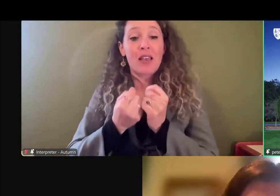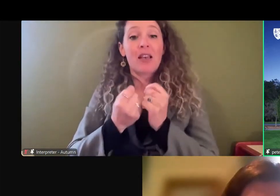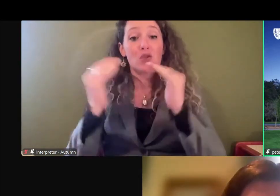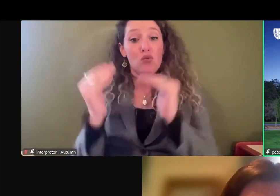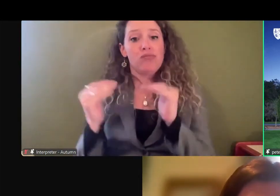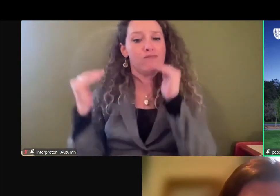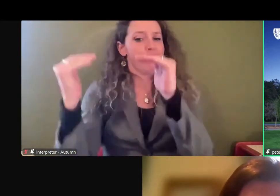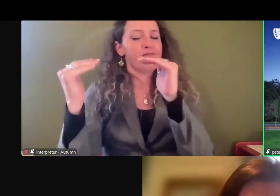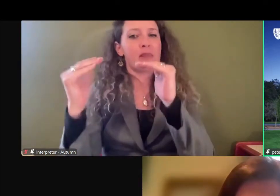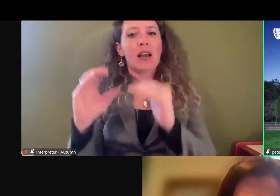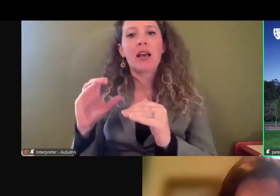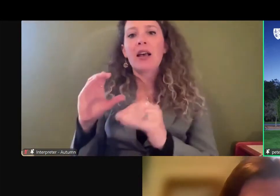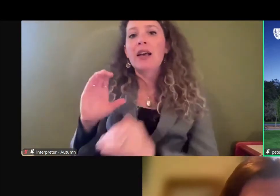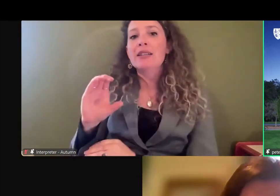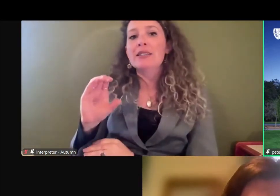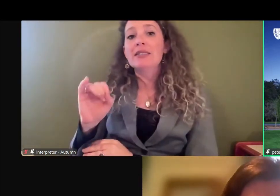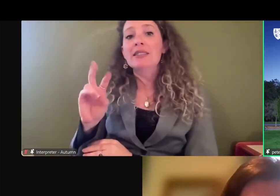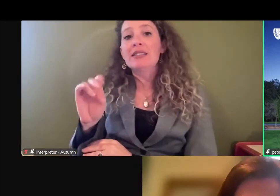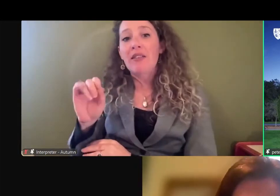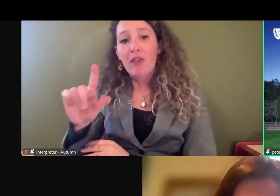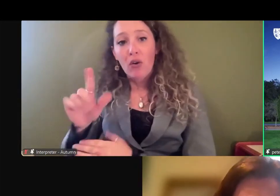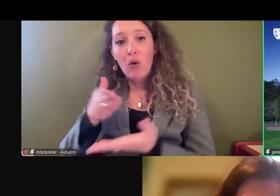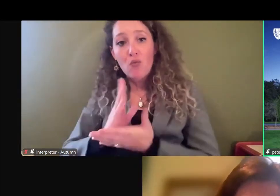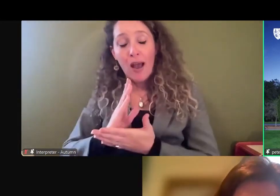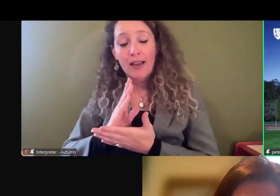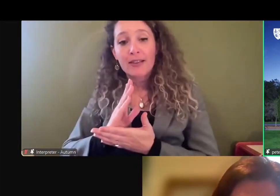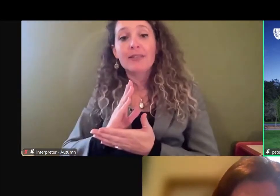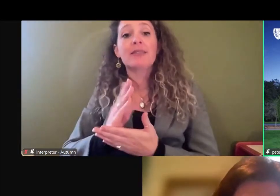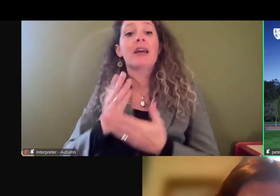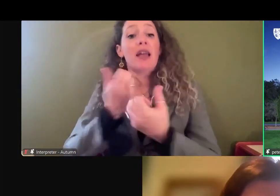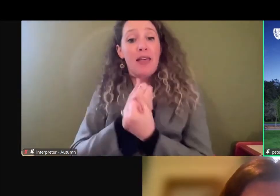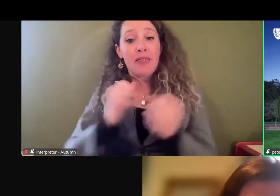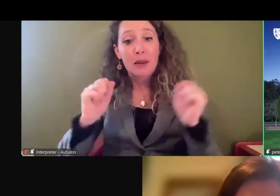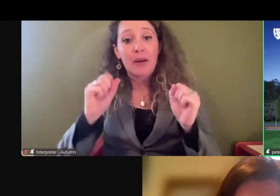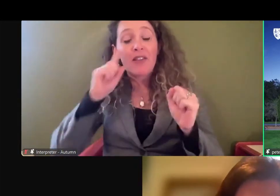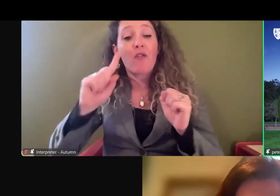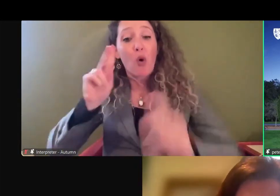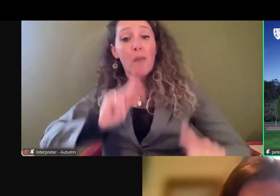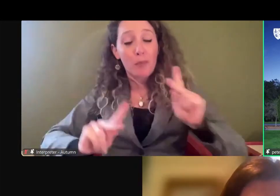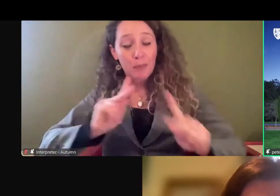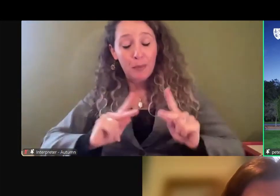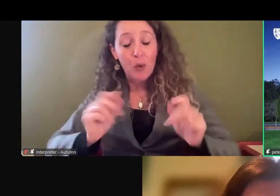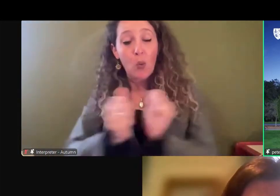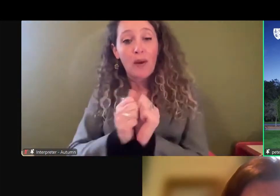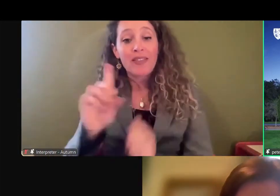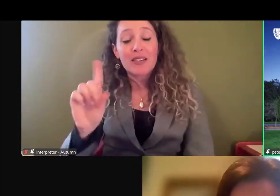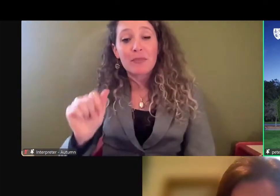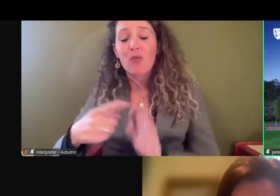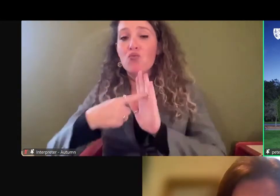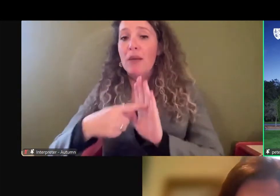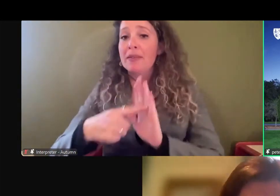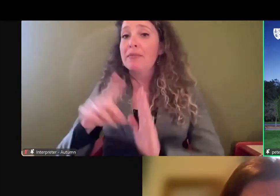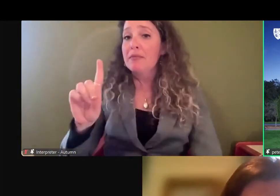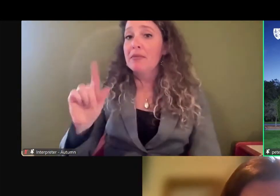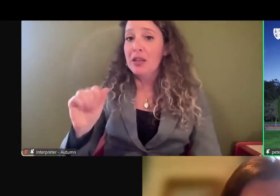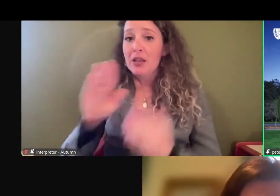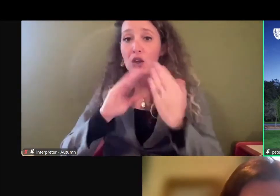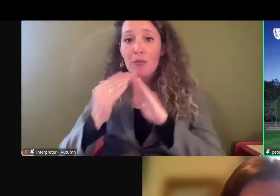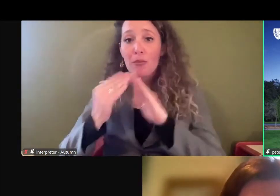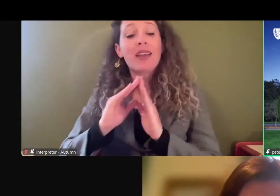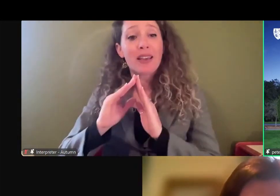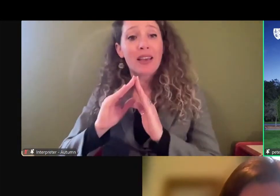rights and civil liberties for persons with disabilities. She represents the disability community in